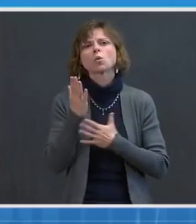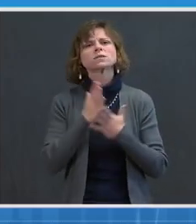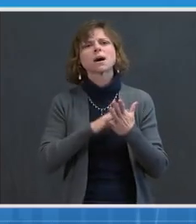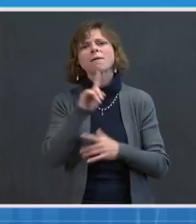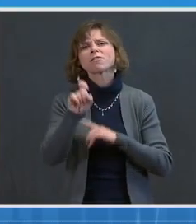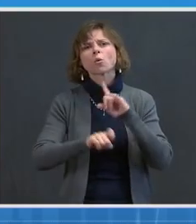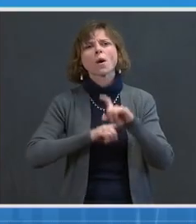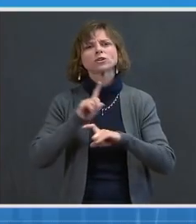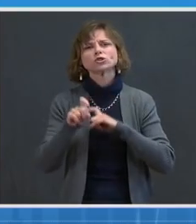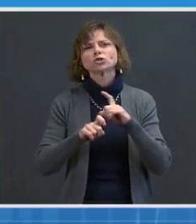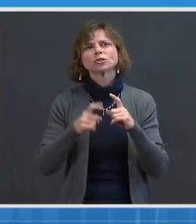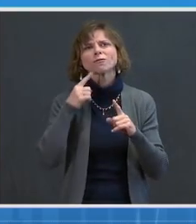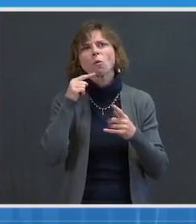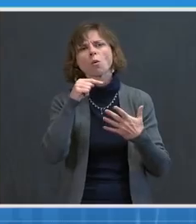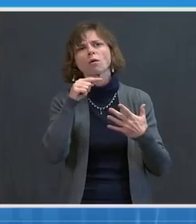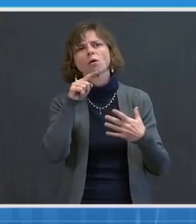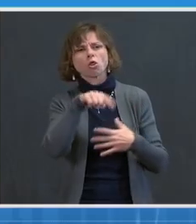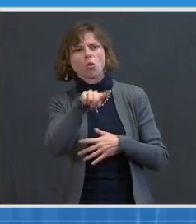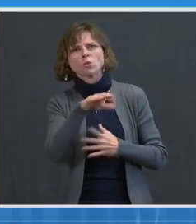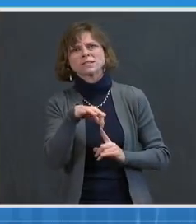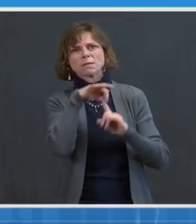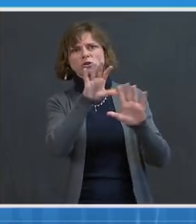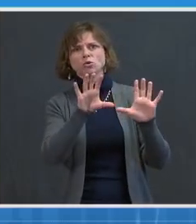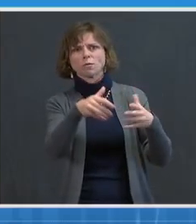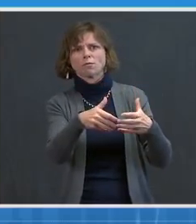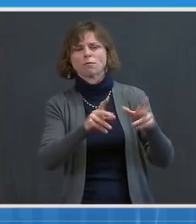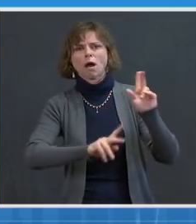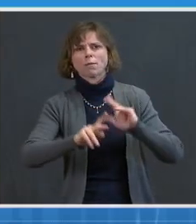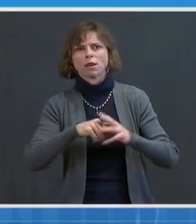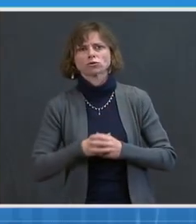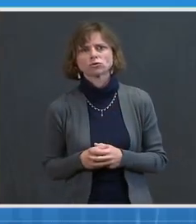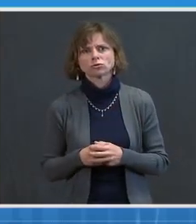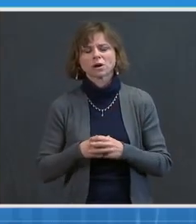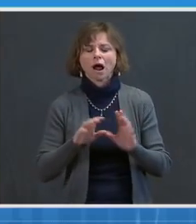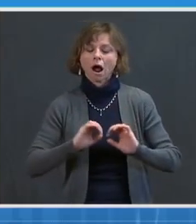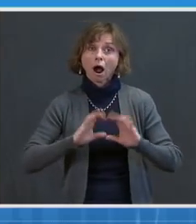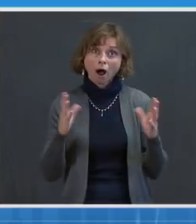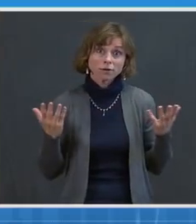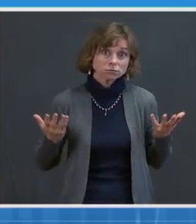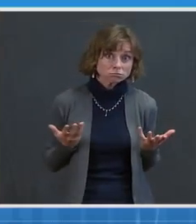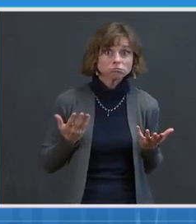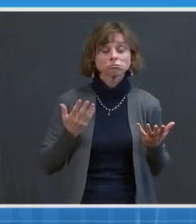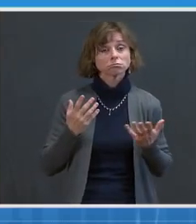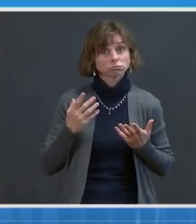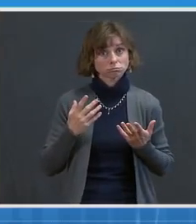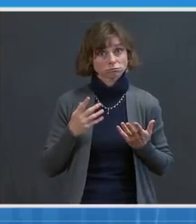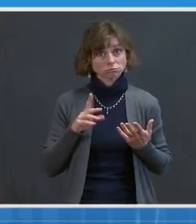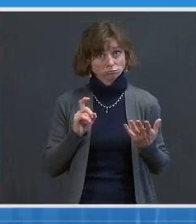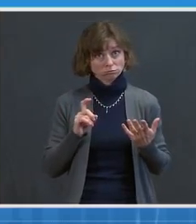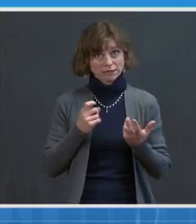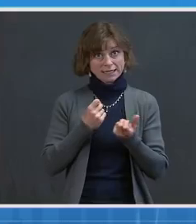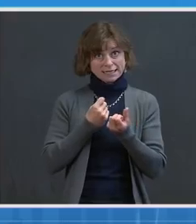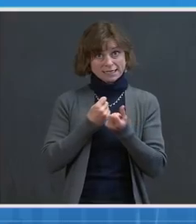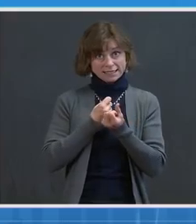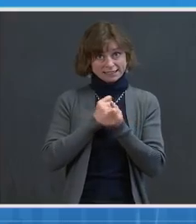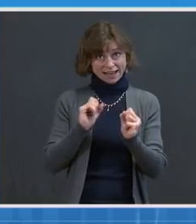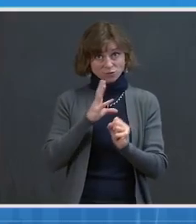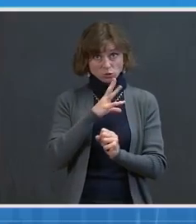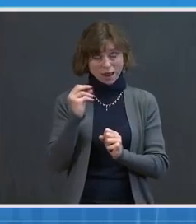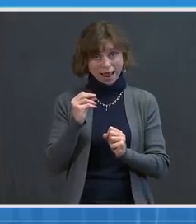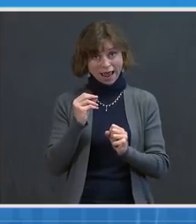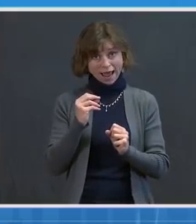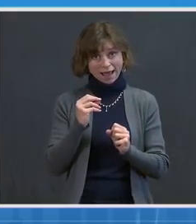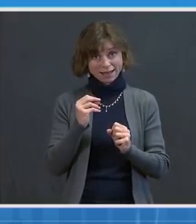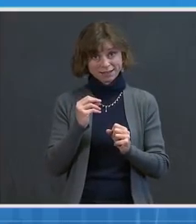ask of these special populations? The obvious ones are, what is the safety and immunogenicity profile